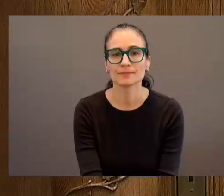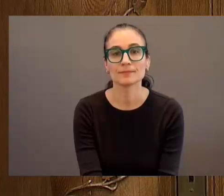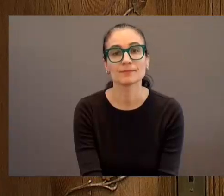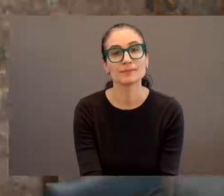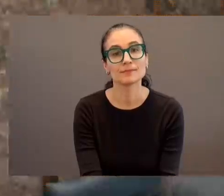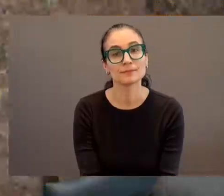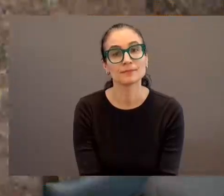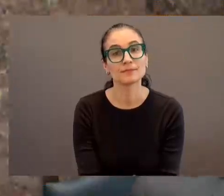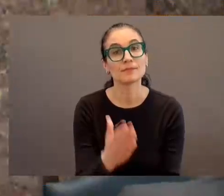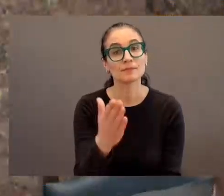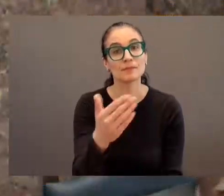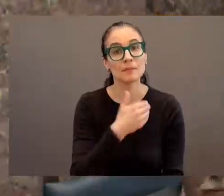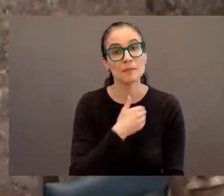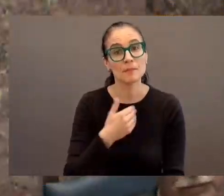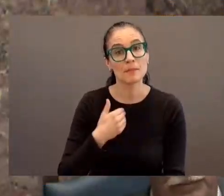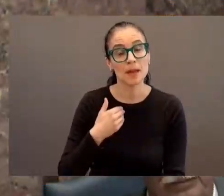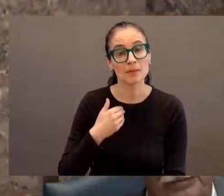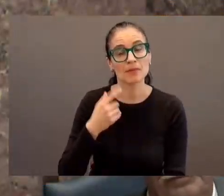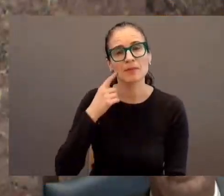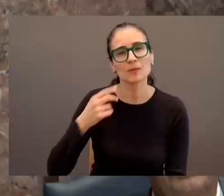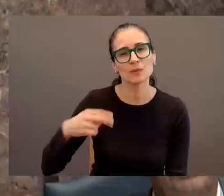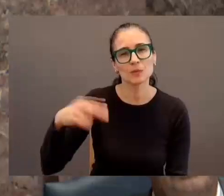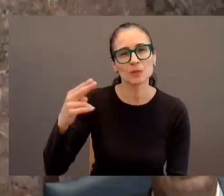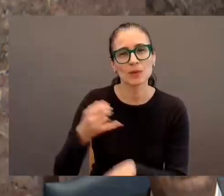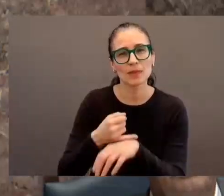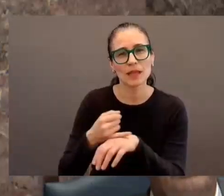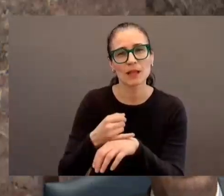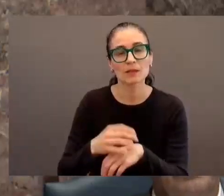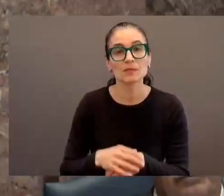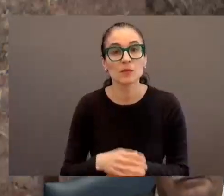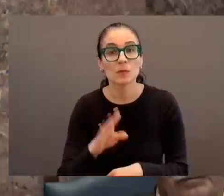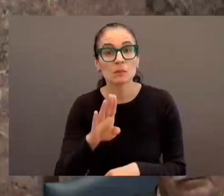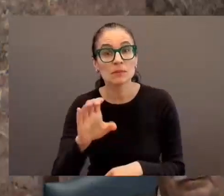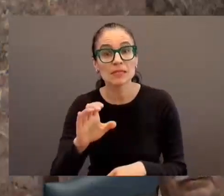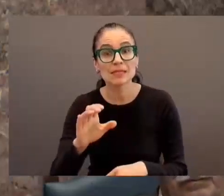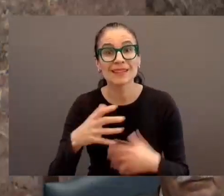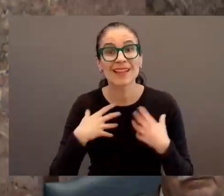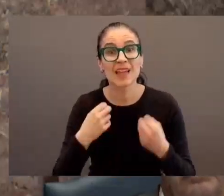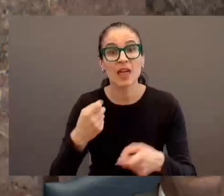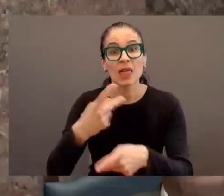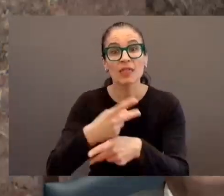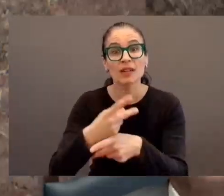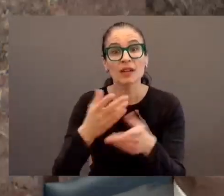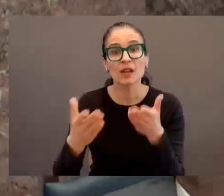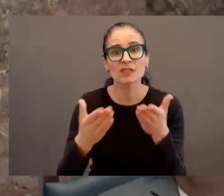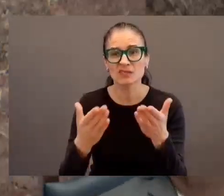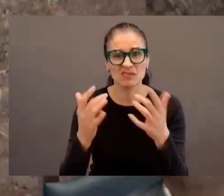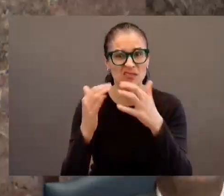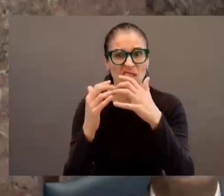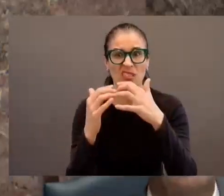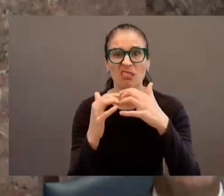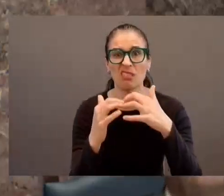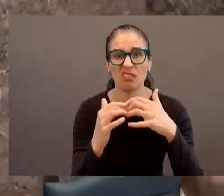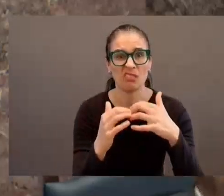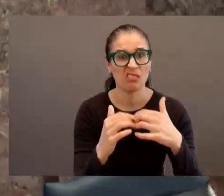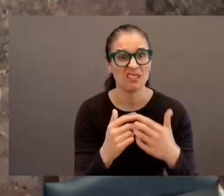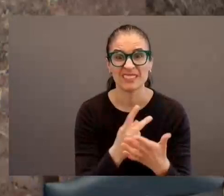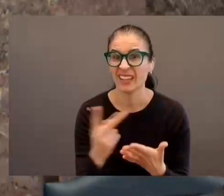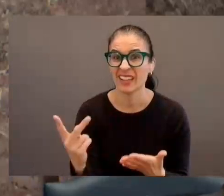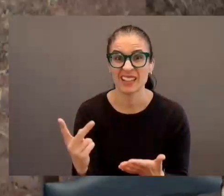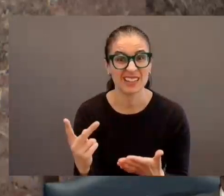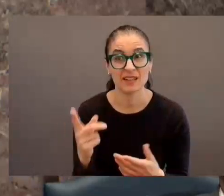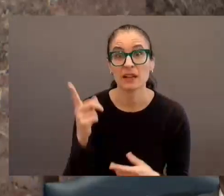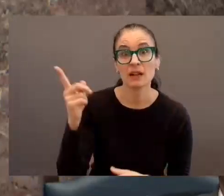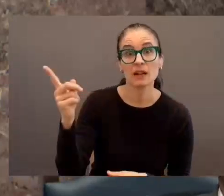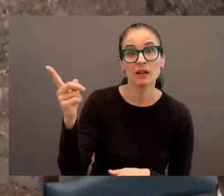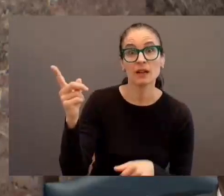This government, after 8 years in power, is in constant crisis management in every aspect of healthcare delivery.